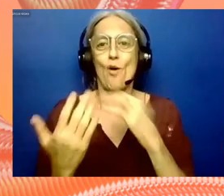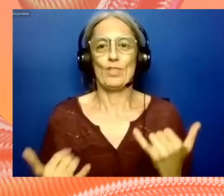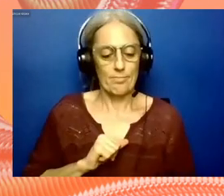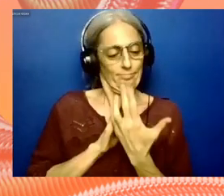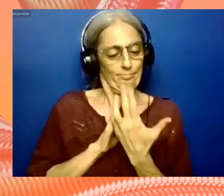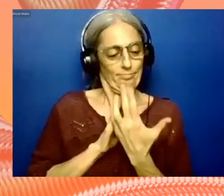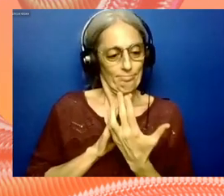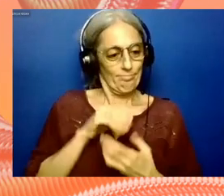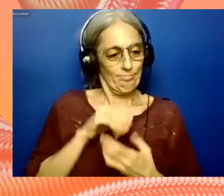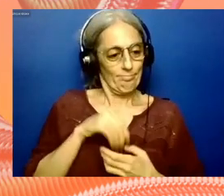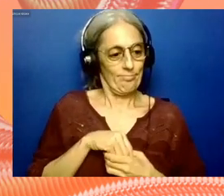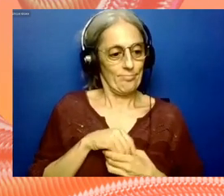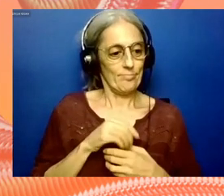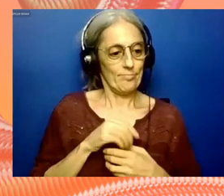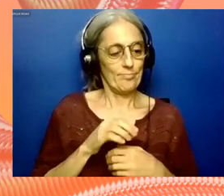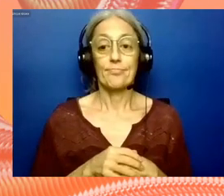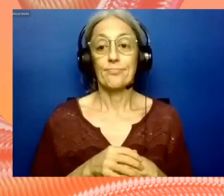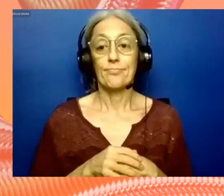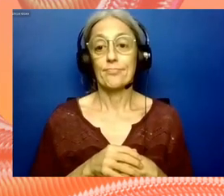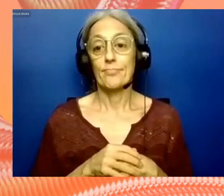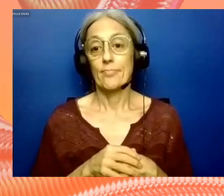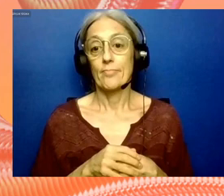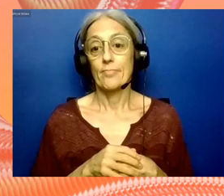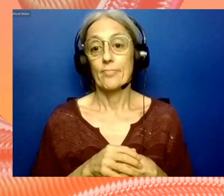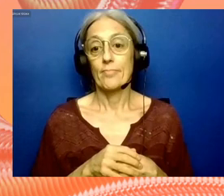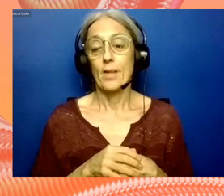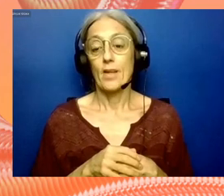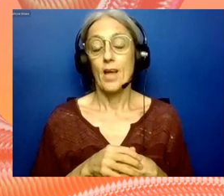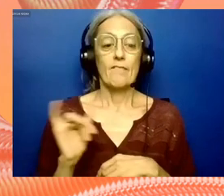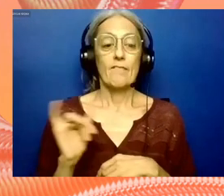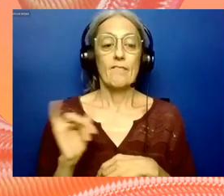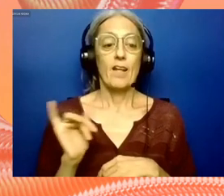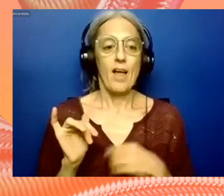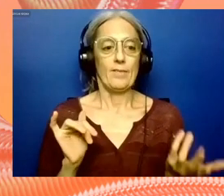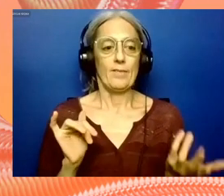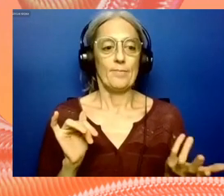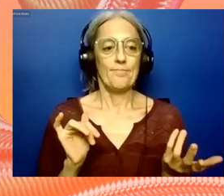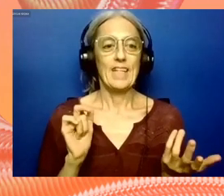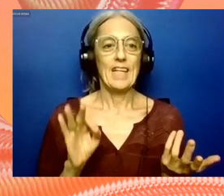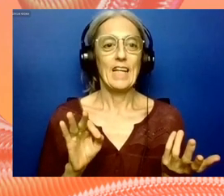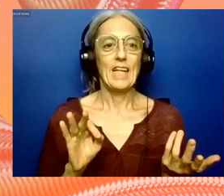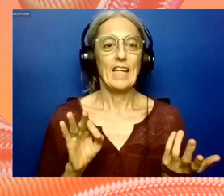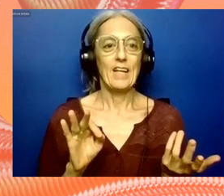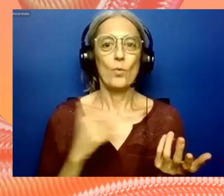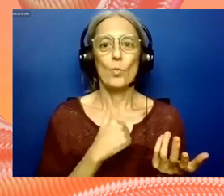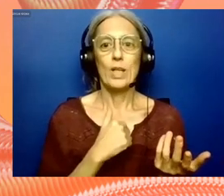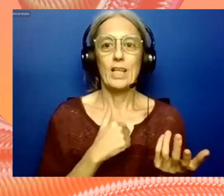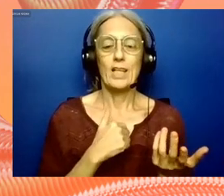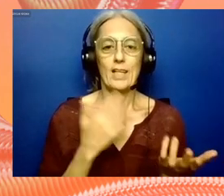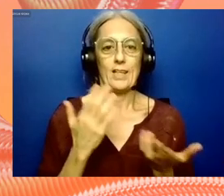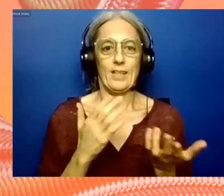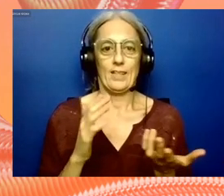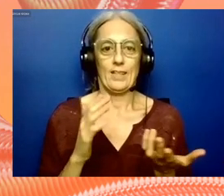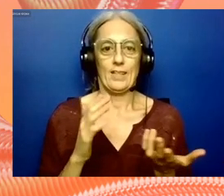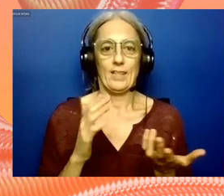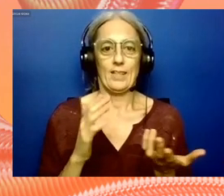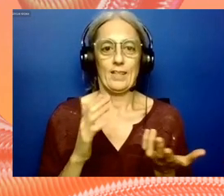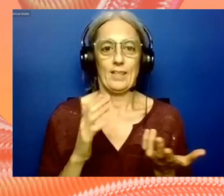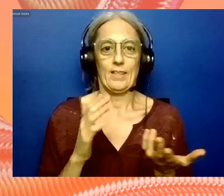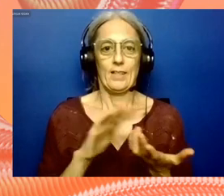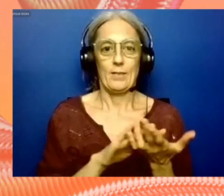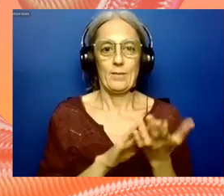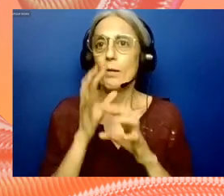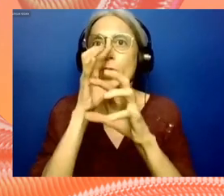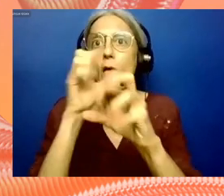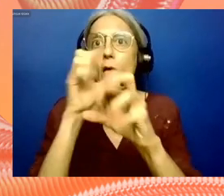Thank you. I think that if it takes us away from being able to care for our life in the ways that are also local,